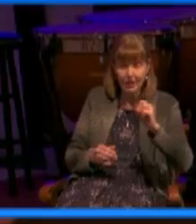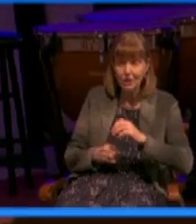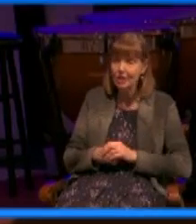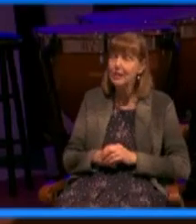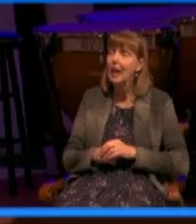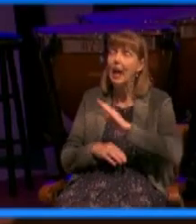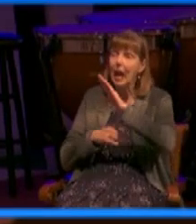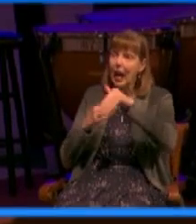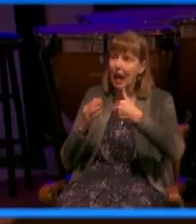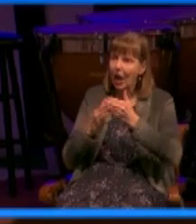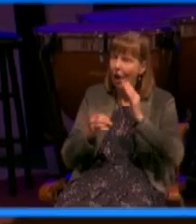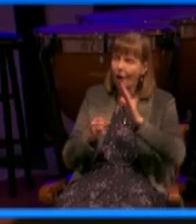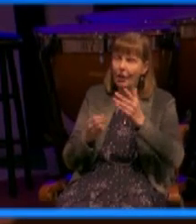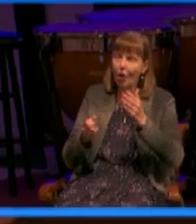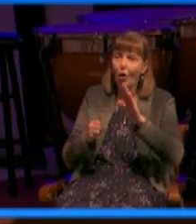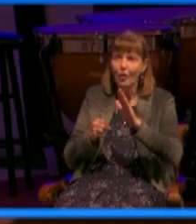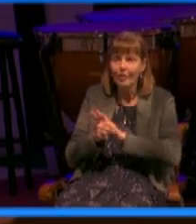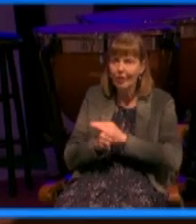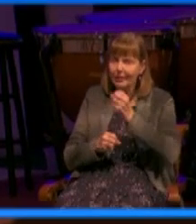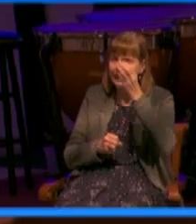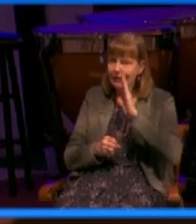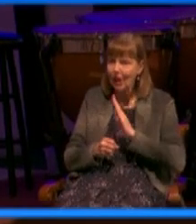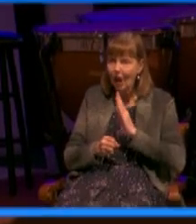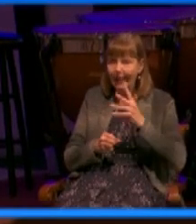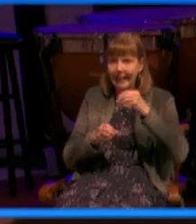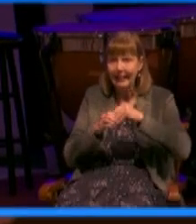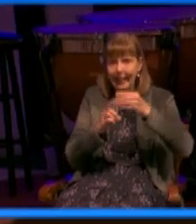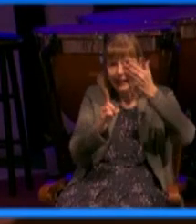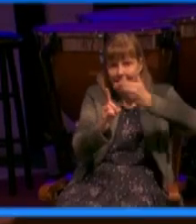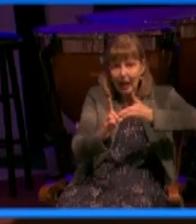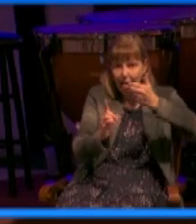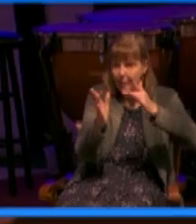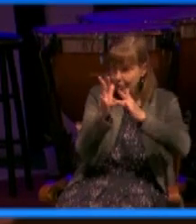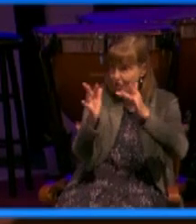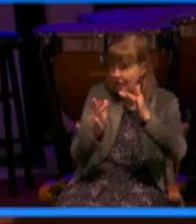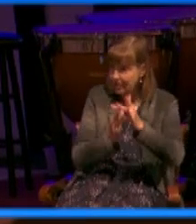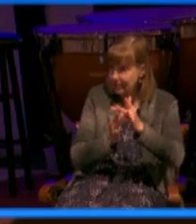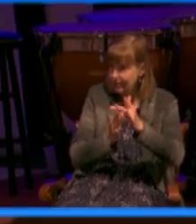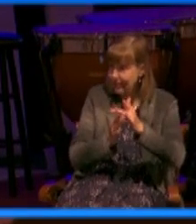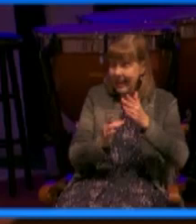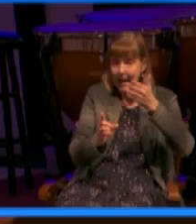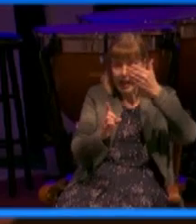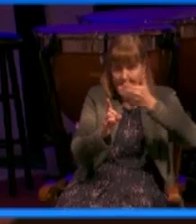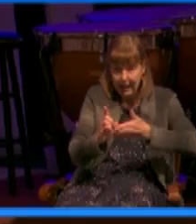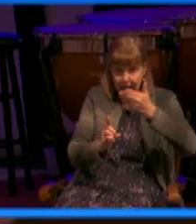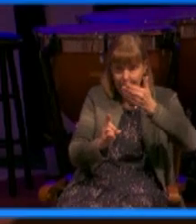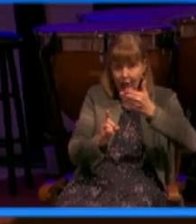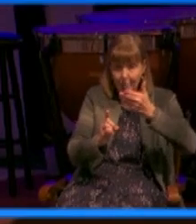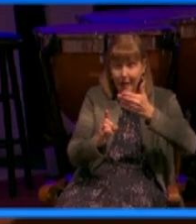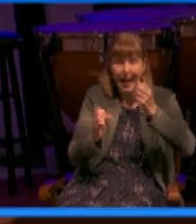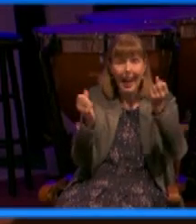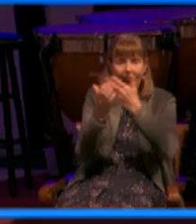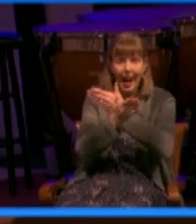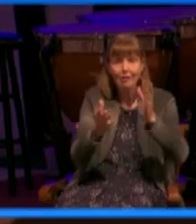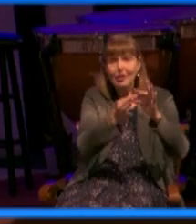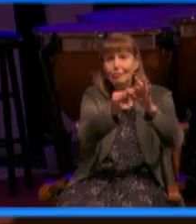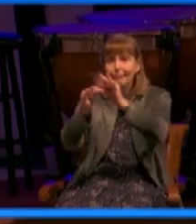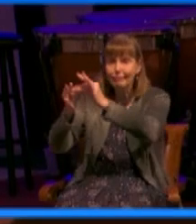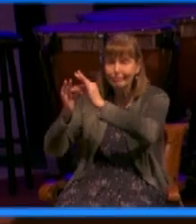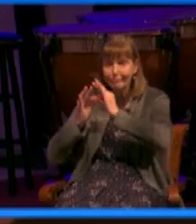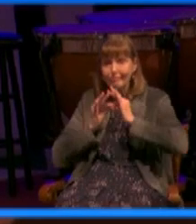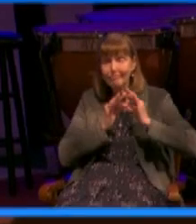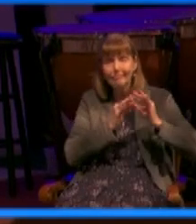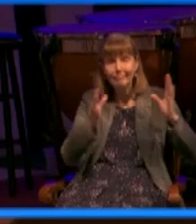pleased to dwell, speaking of Jesus. And through him, to reconcile to himself all things, whether on earth or in heaven, making peace